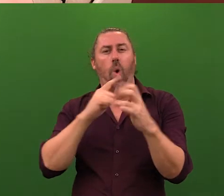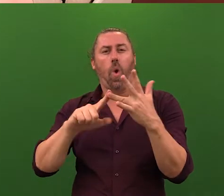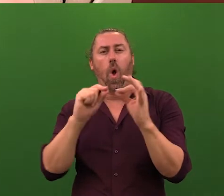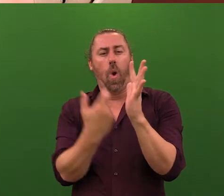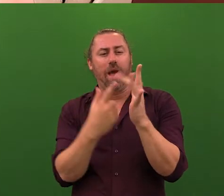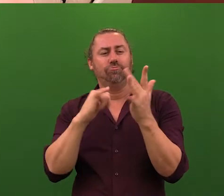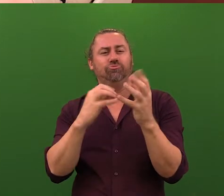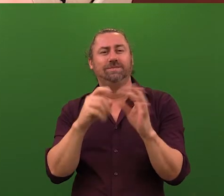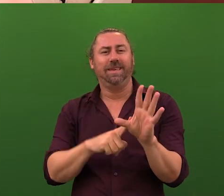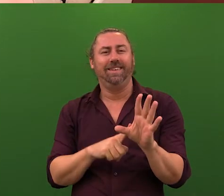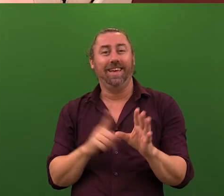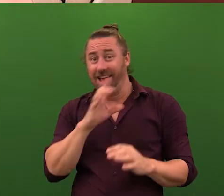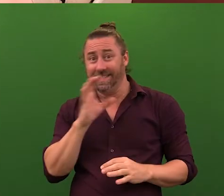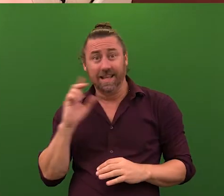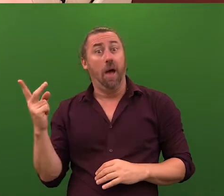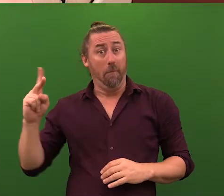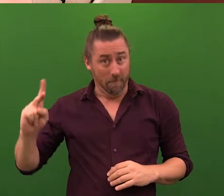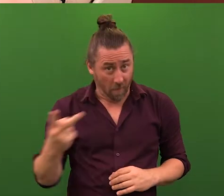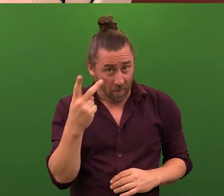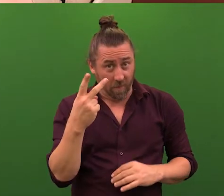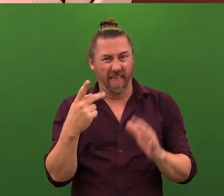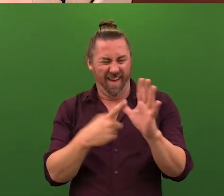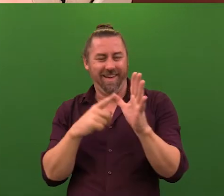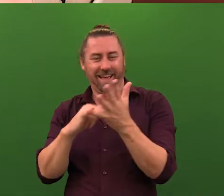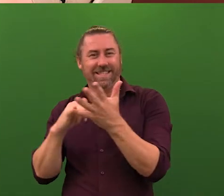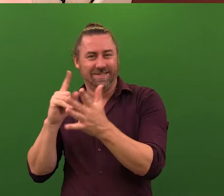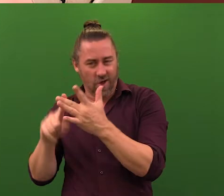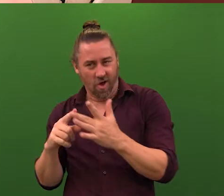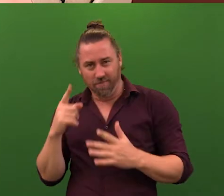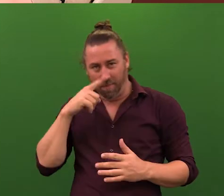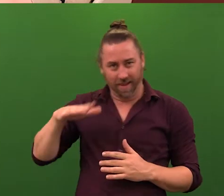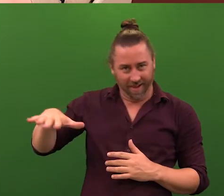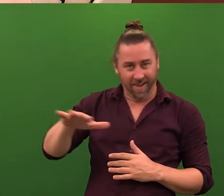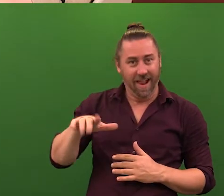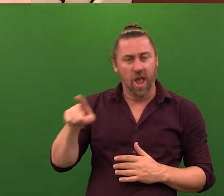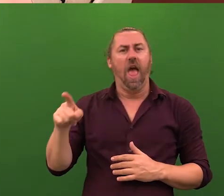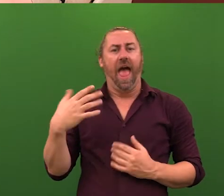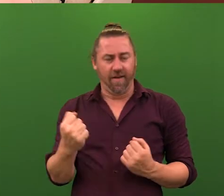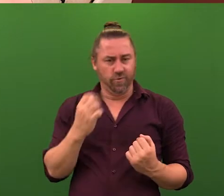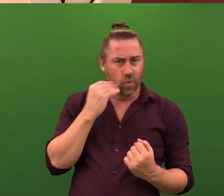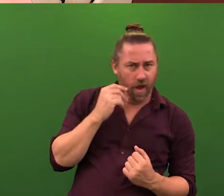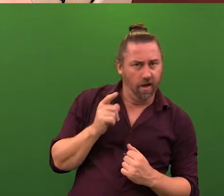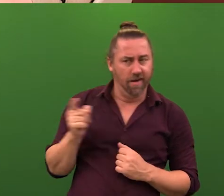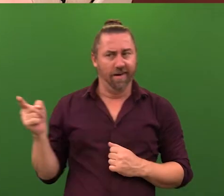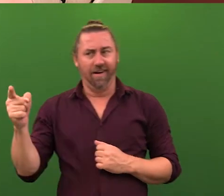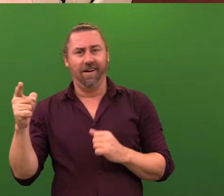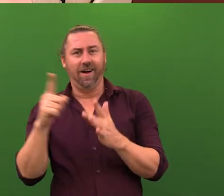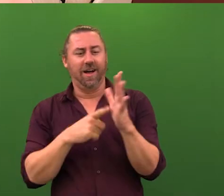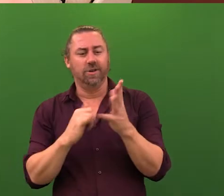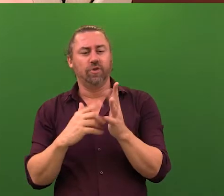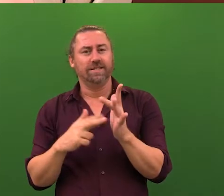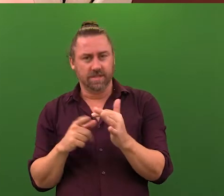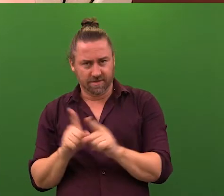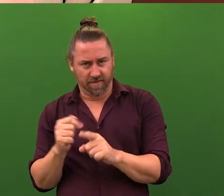Brisby. And you're both Australian South Sea Islanders, and you both use sugar in your work. Can